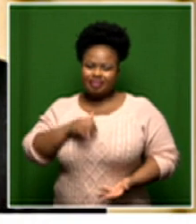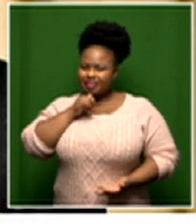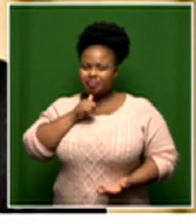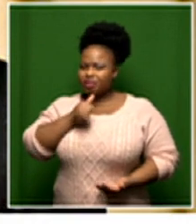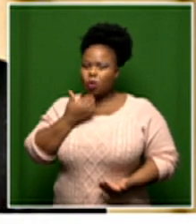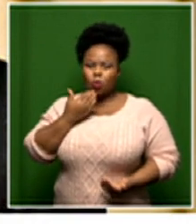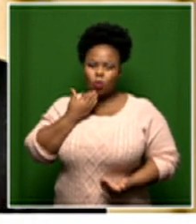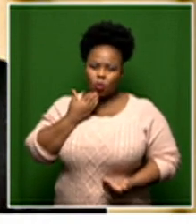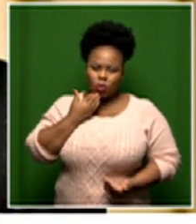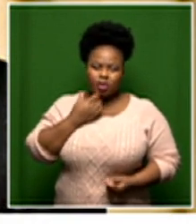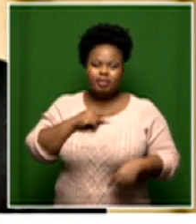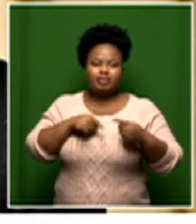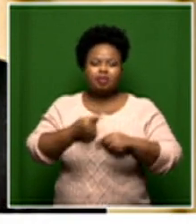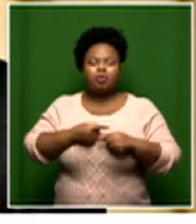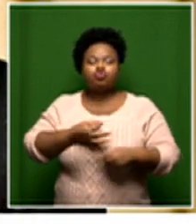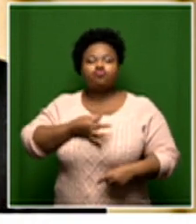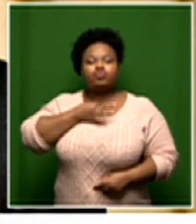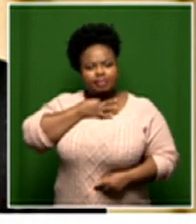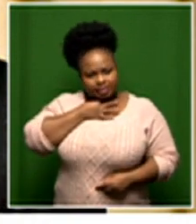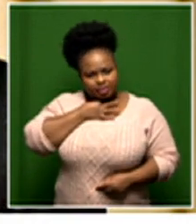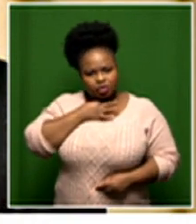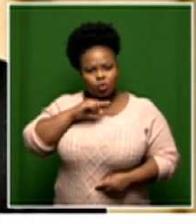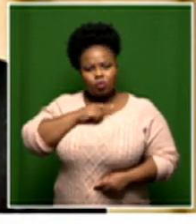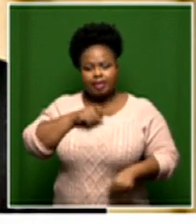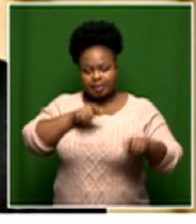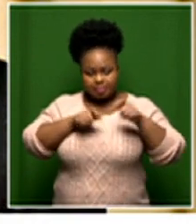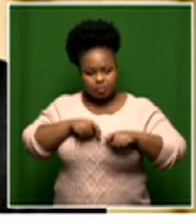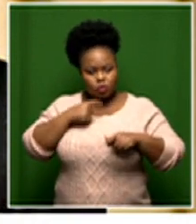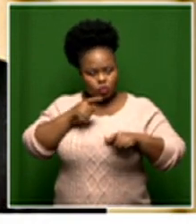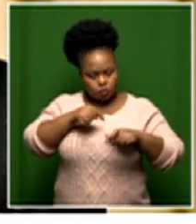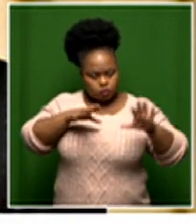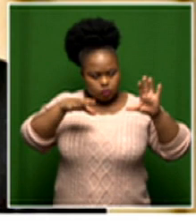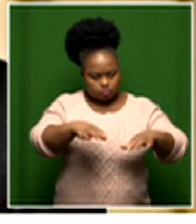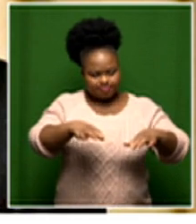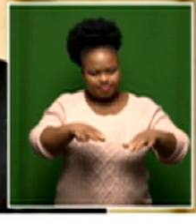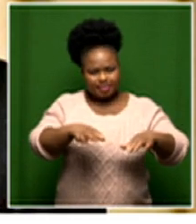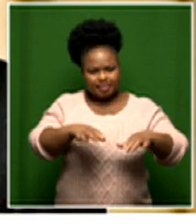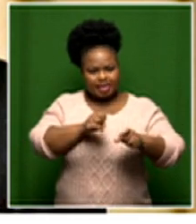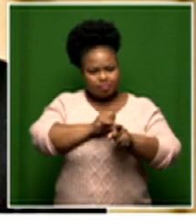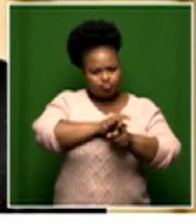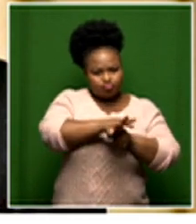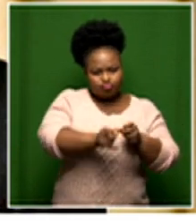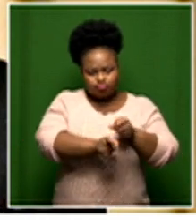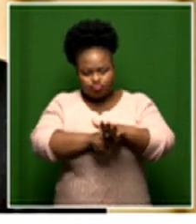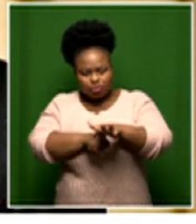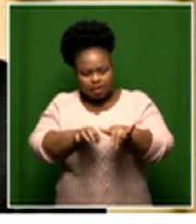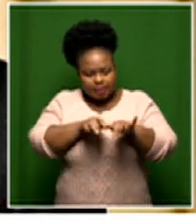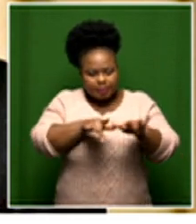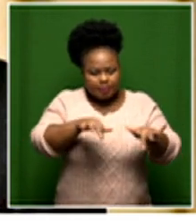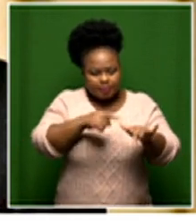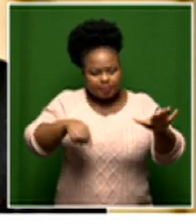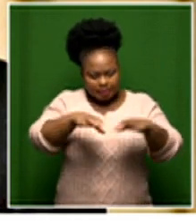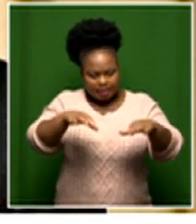with. It's more about what the risks are that people are at that can easily spread the infection. And so